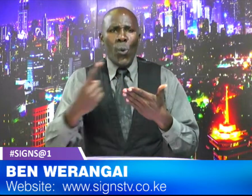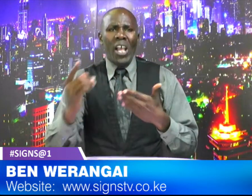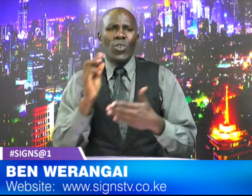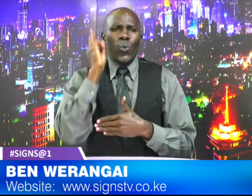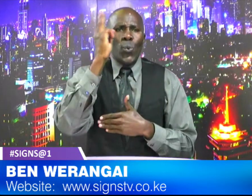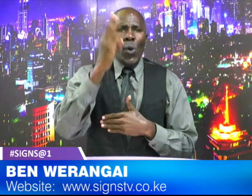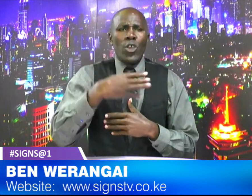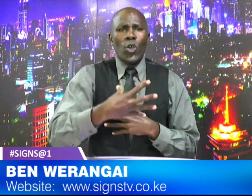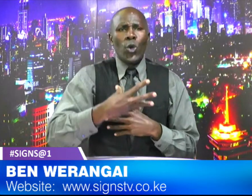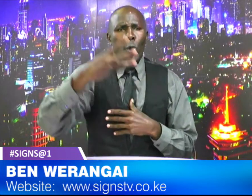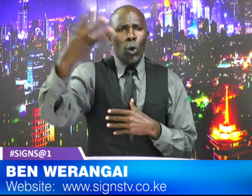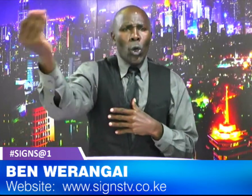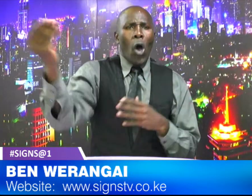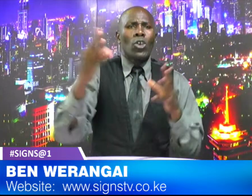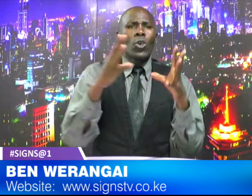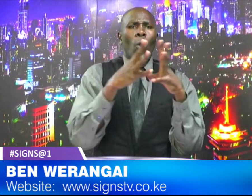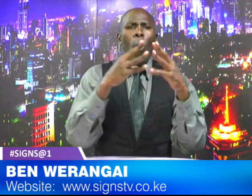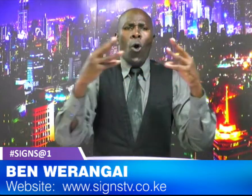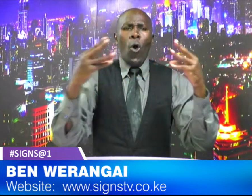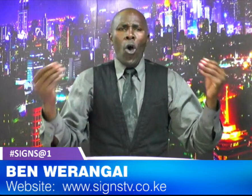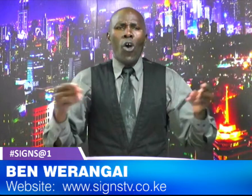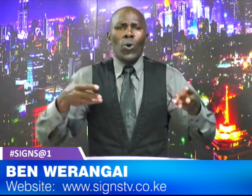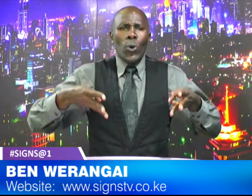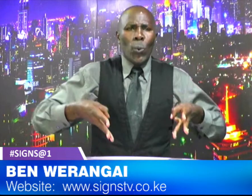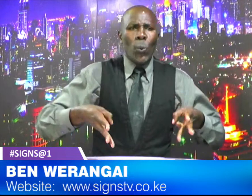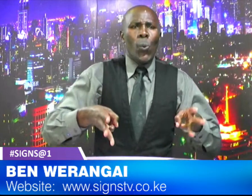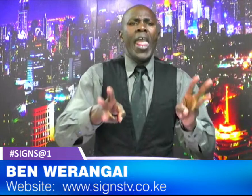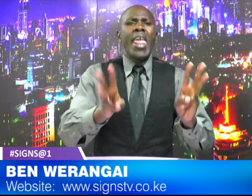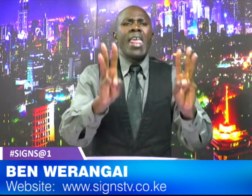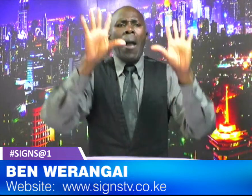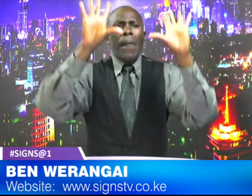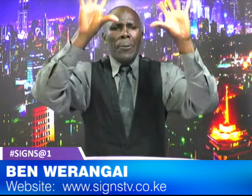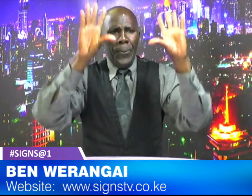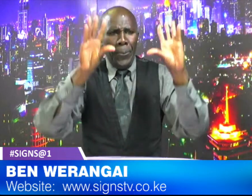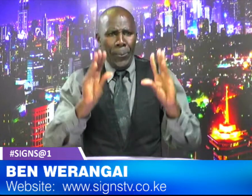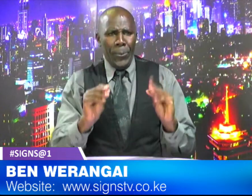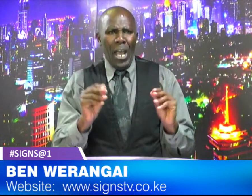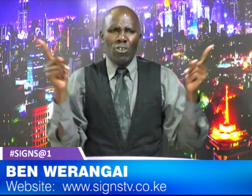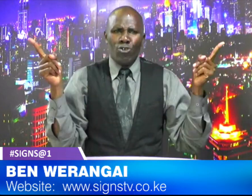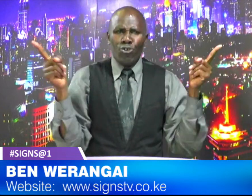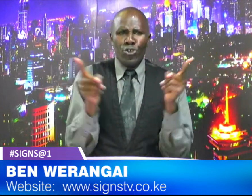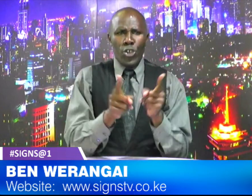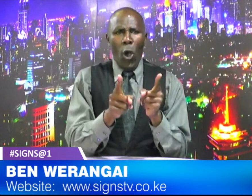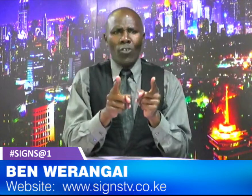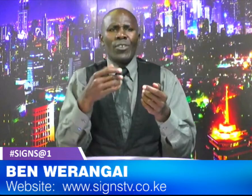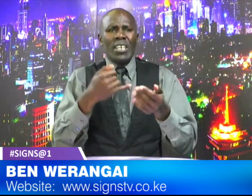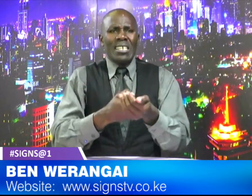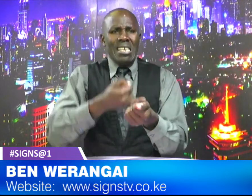additional shipment worth 34 million shillings next week.